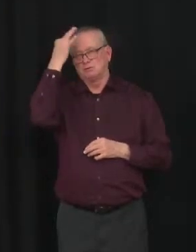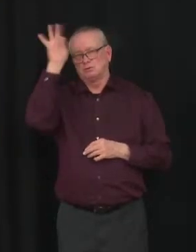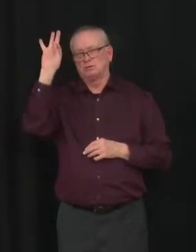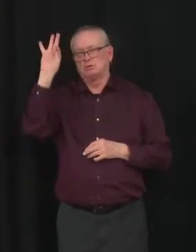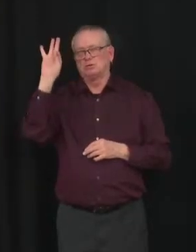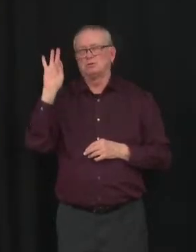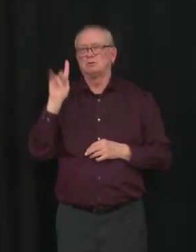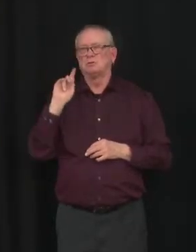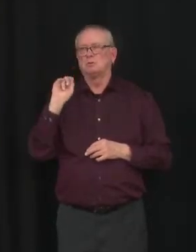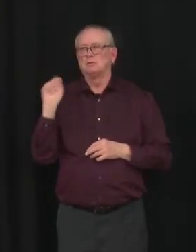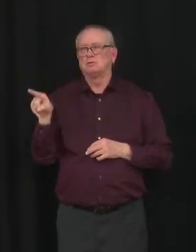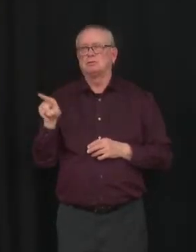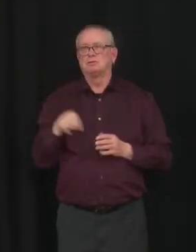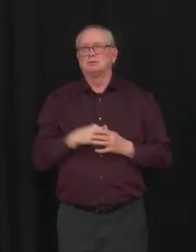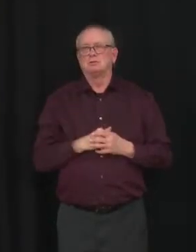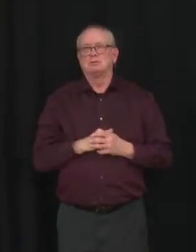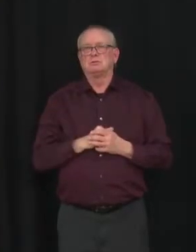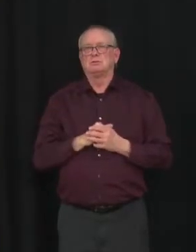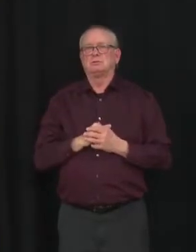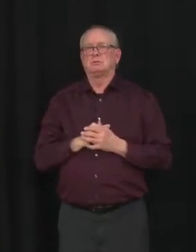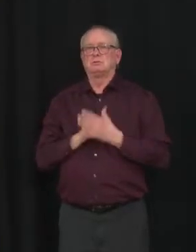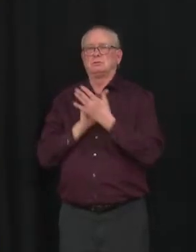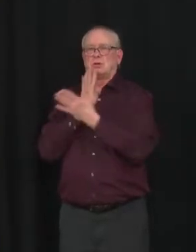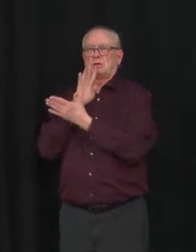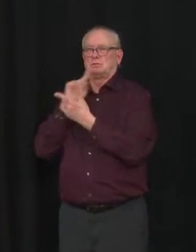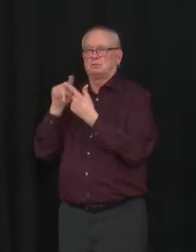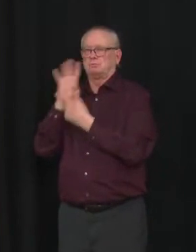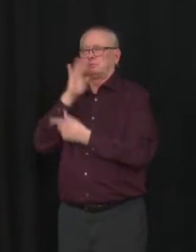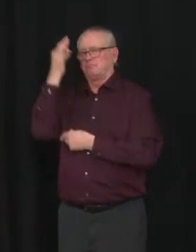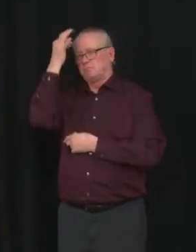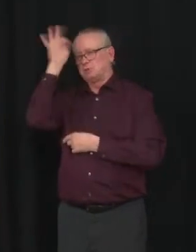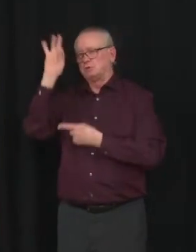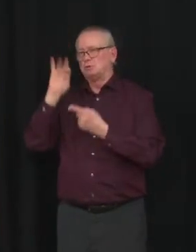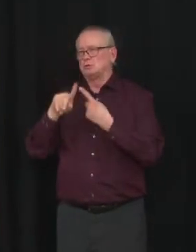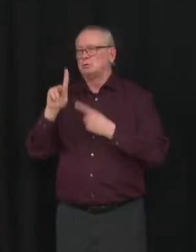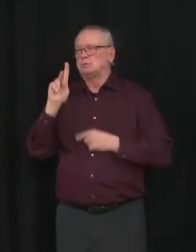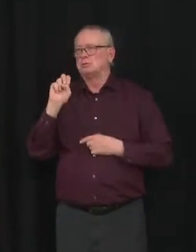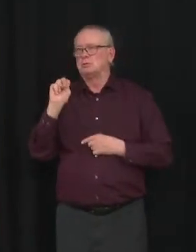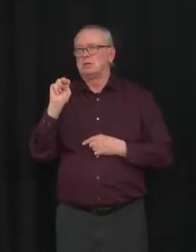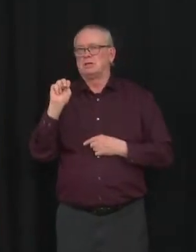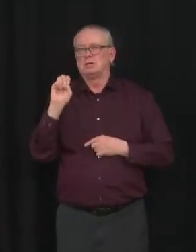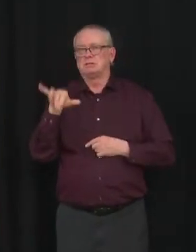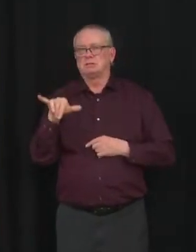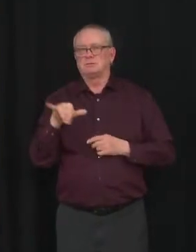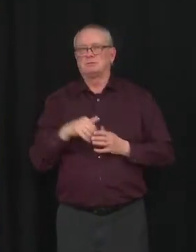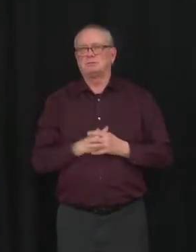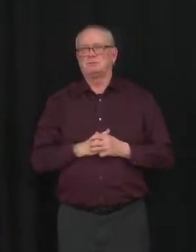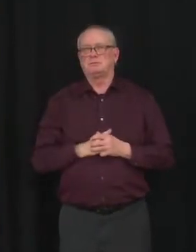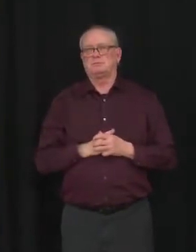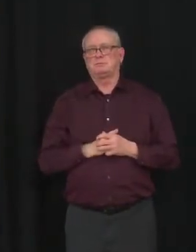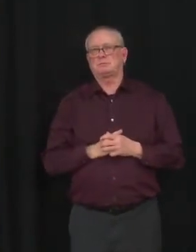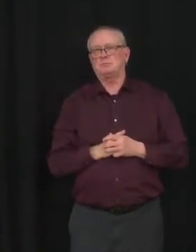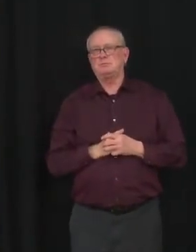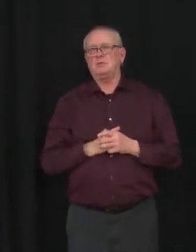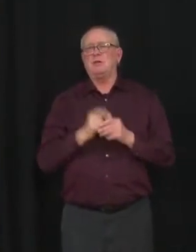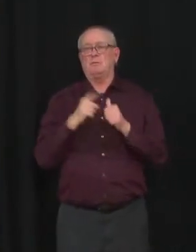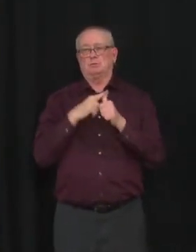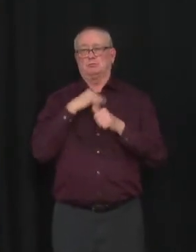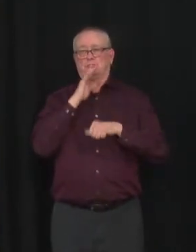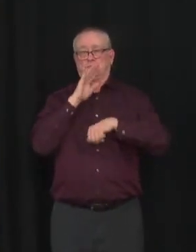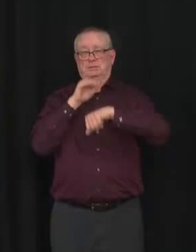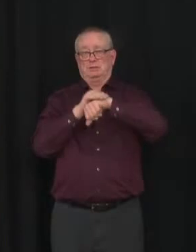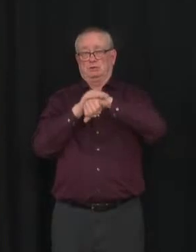Hi, my question is for Premier Kenney in French, please, but I'll ask my question in English so that everybody can understand. My question is,